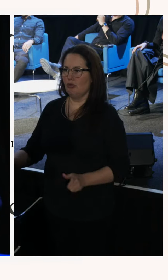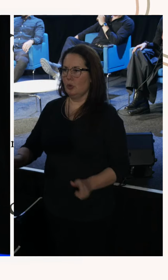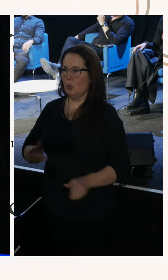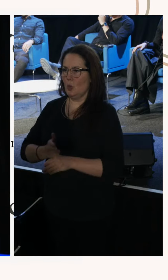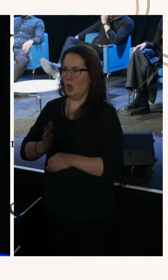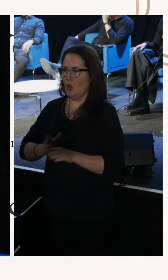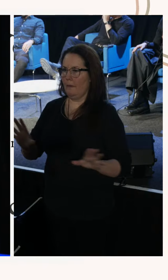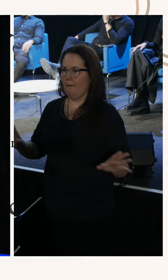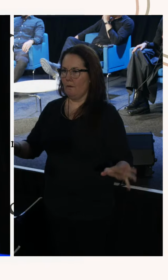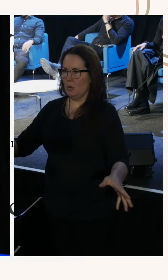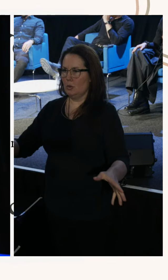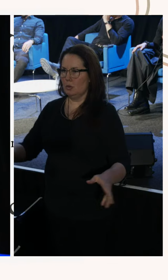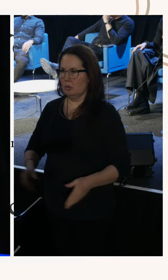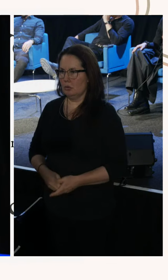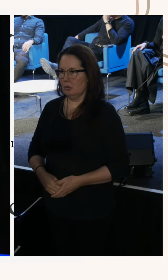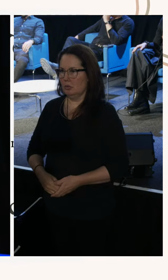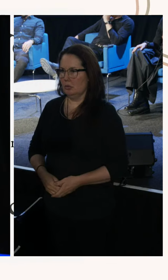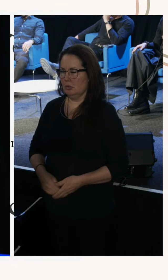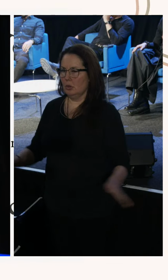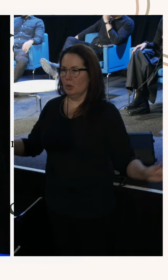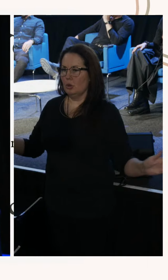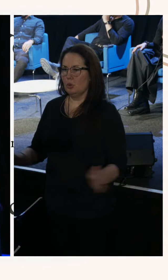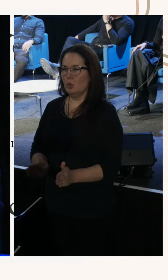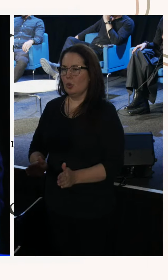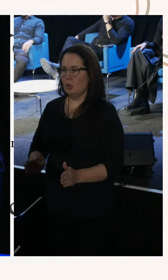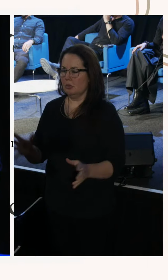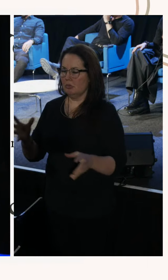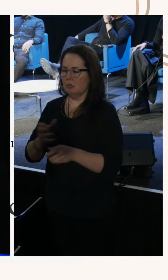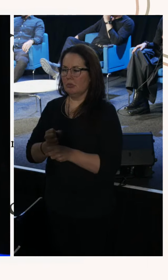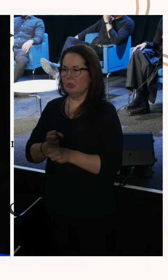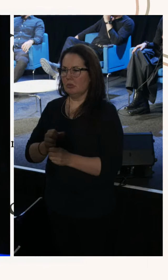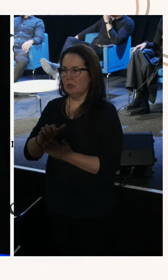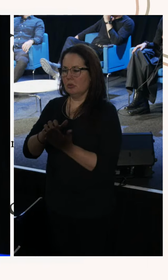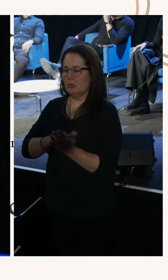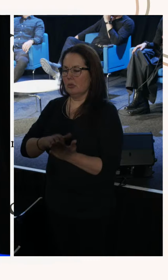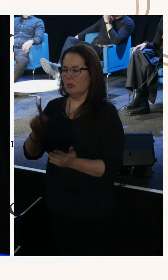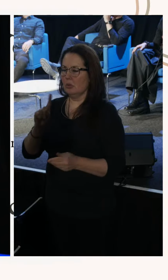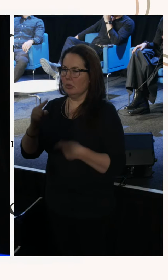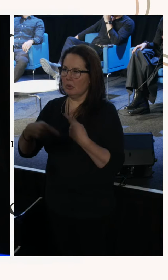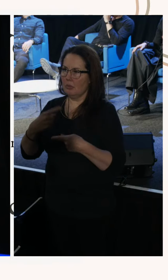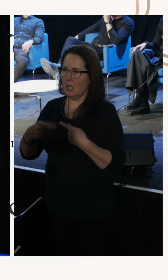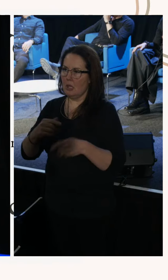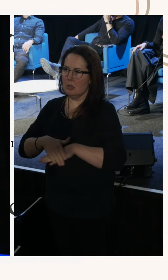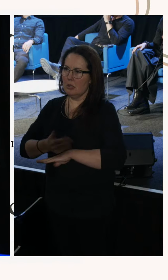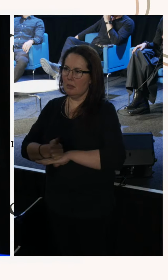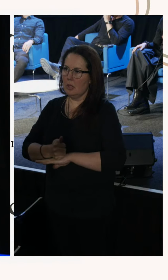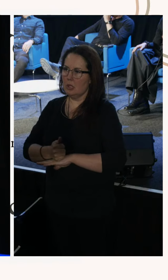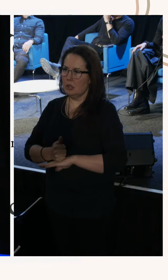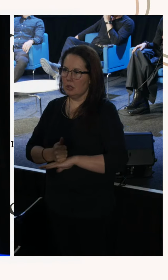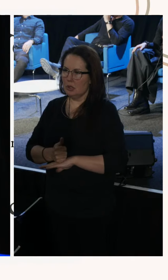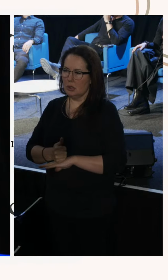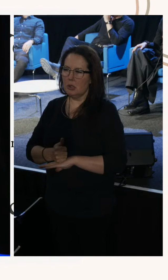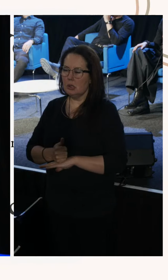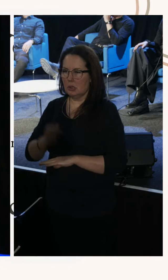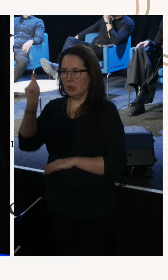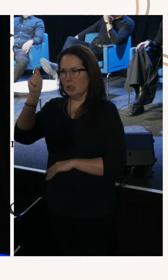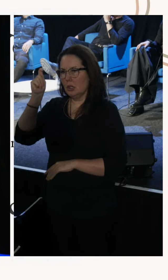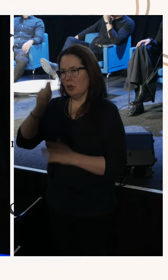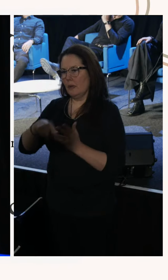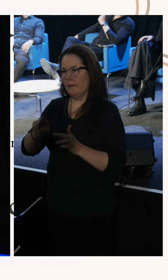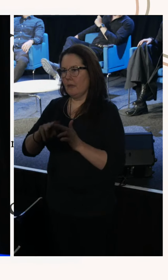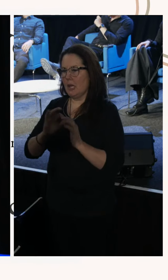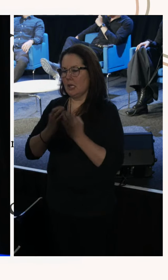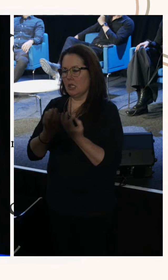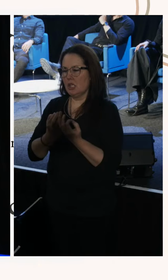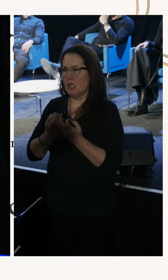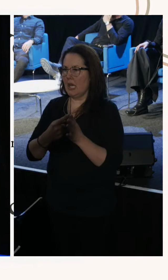And the short version of this, I think, is that it's about establishing a theory of agency.